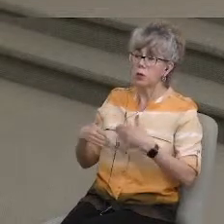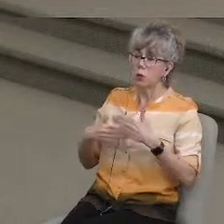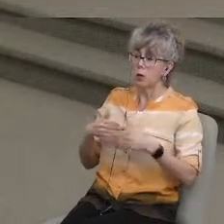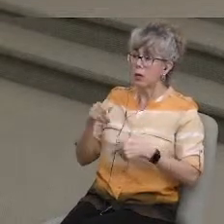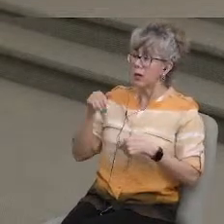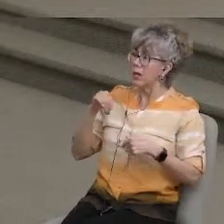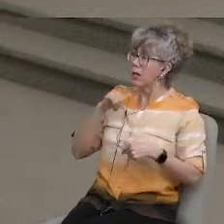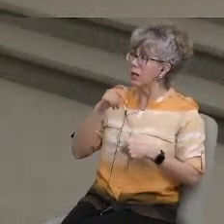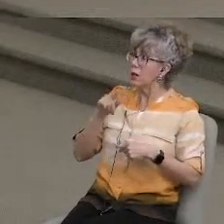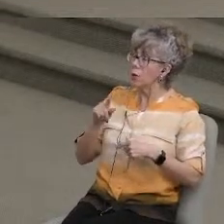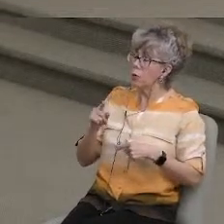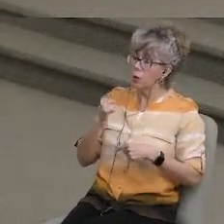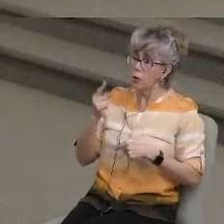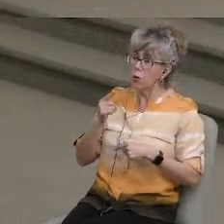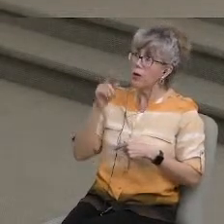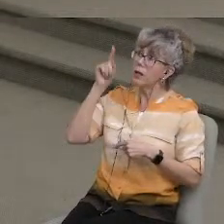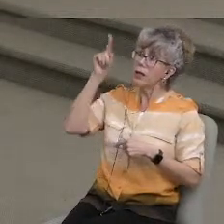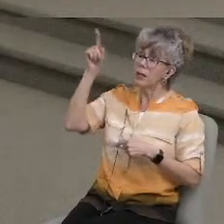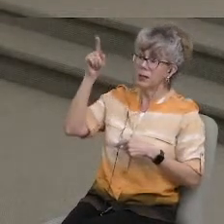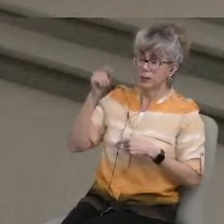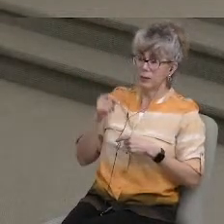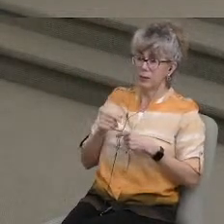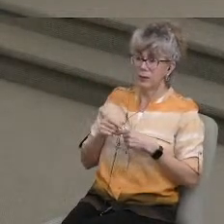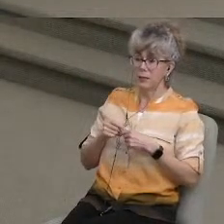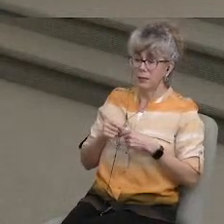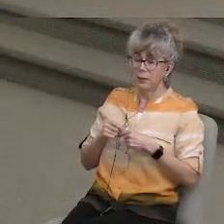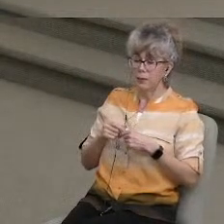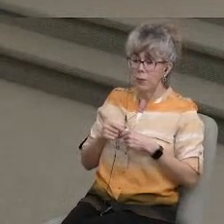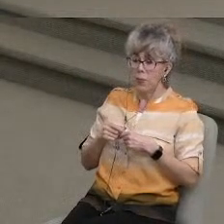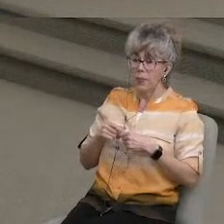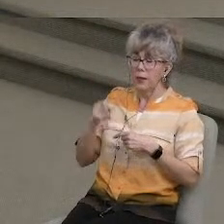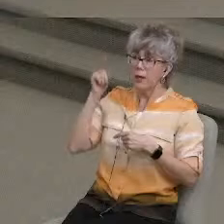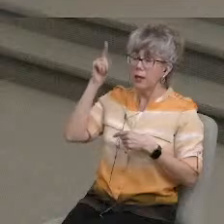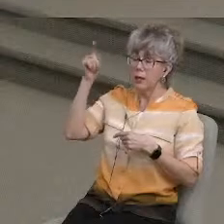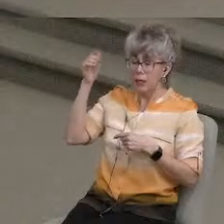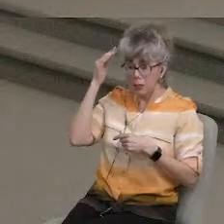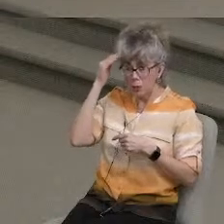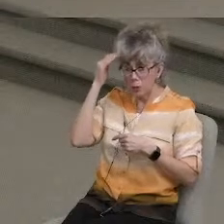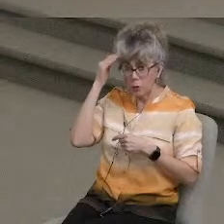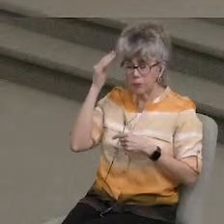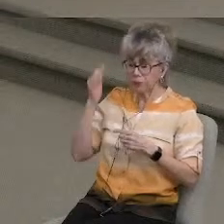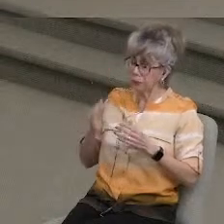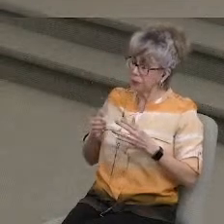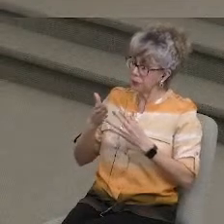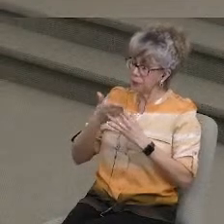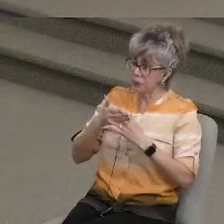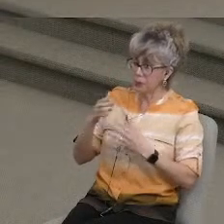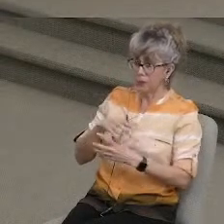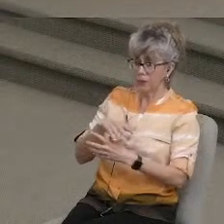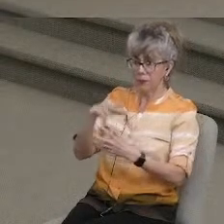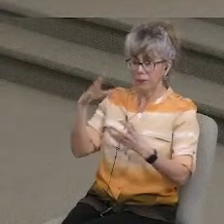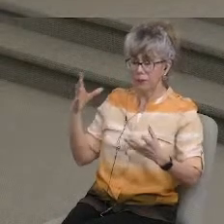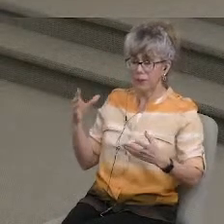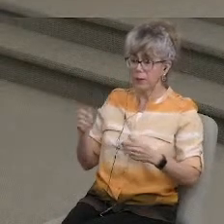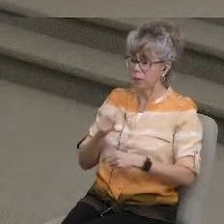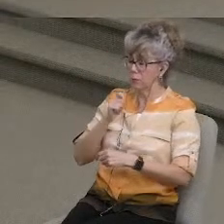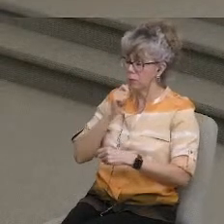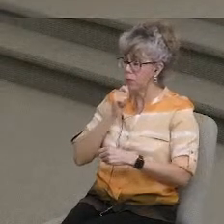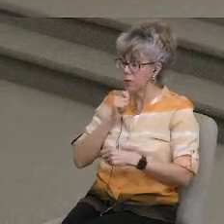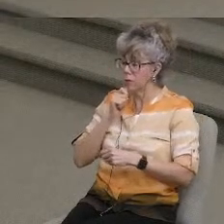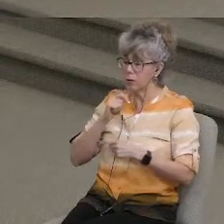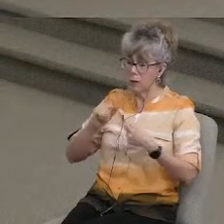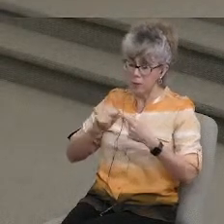his unimaginable suffering about to end, he knew he'd been through a lot and he was about to endure this painful